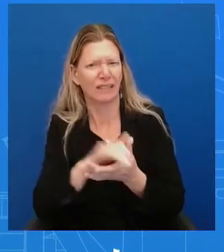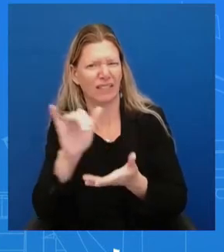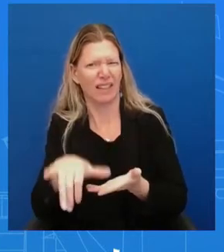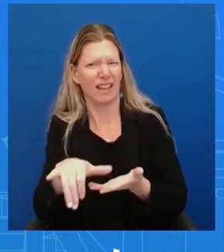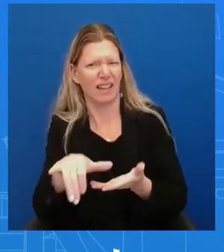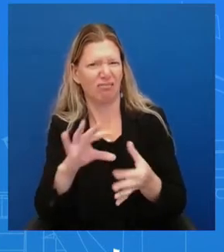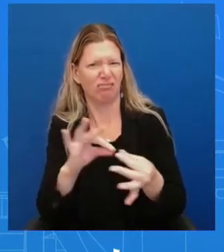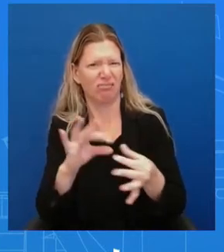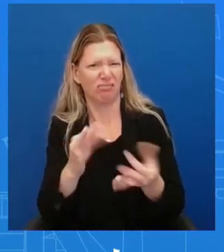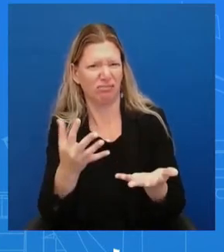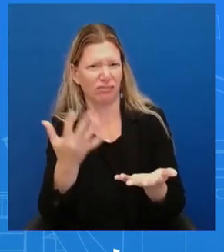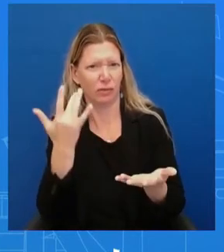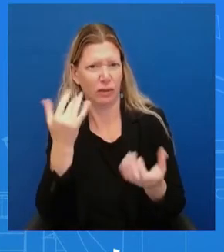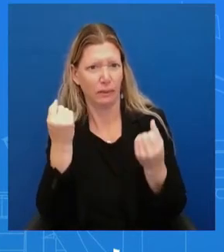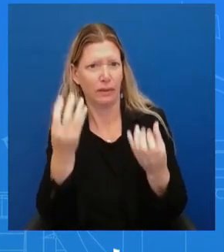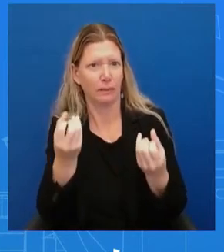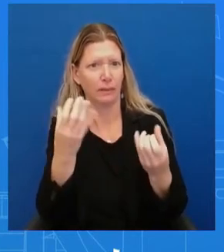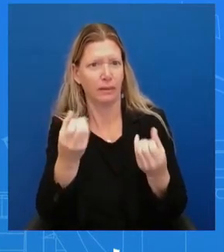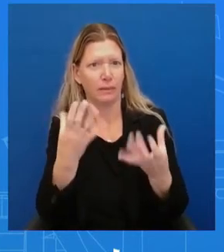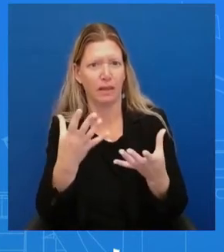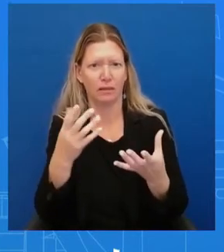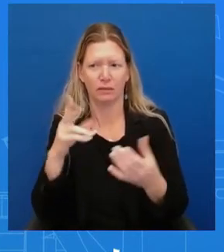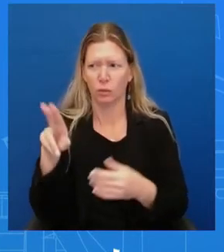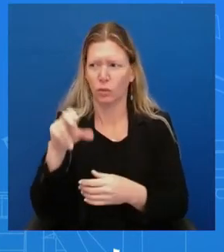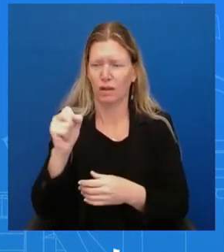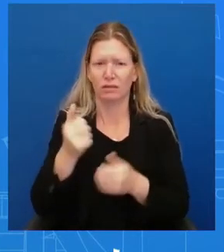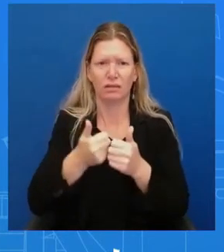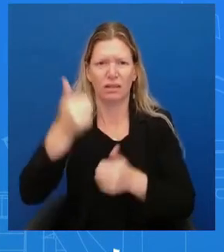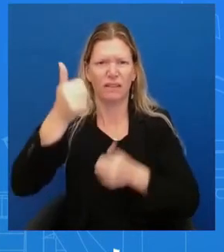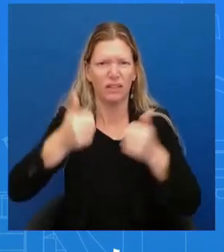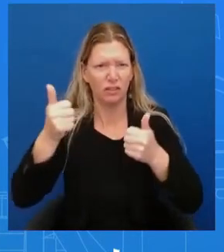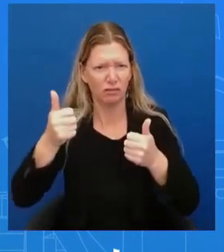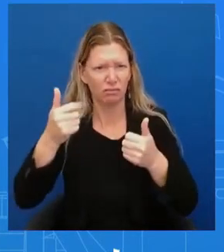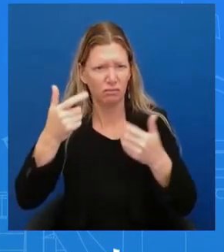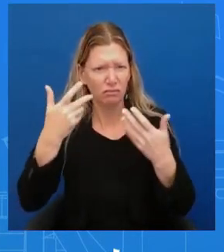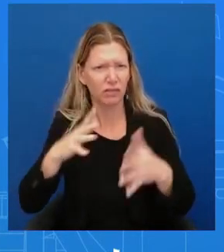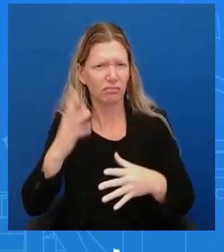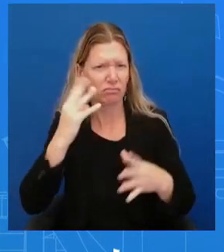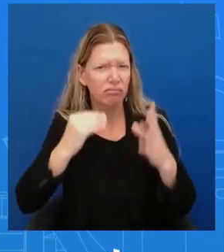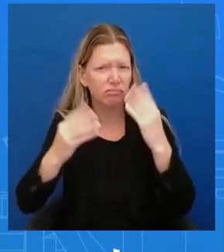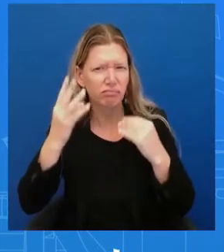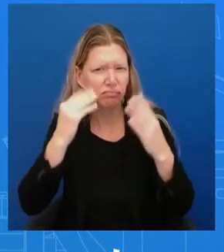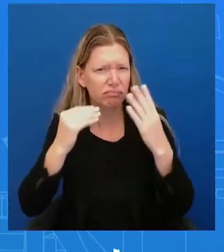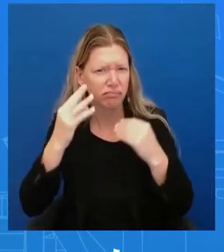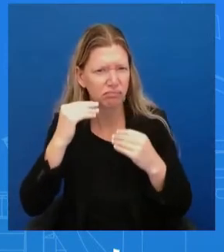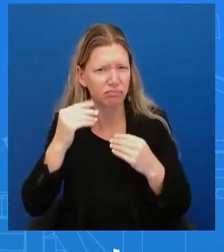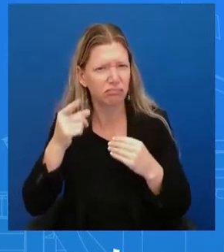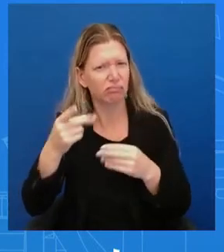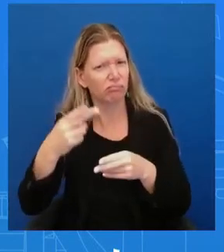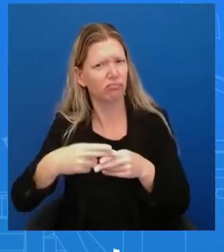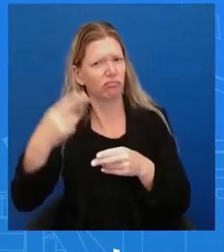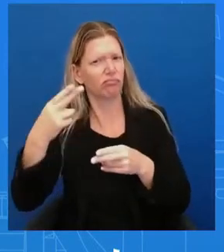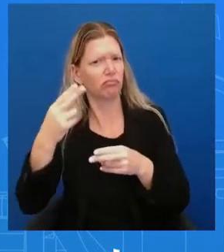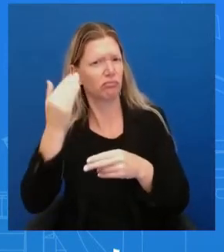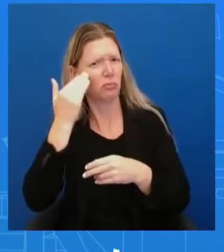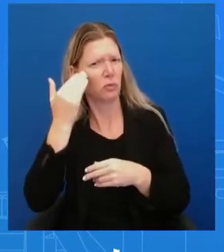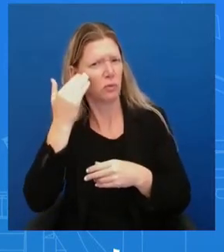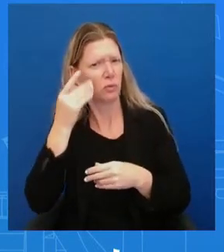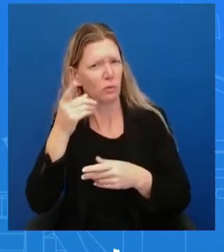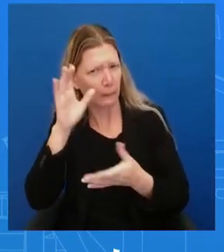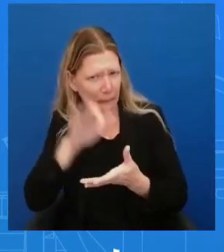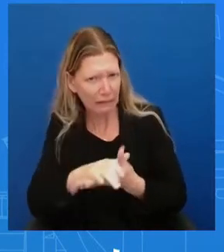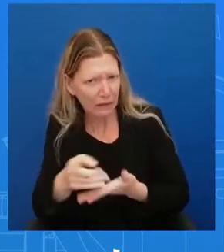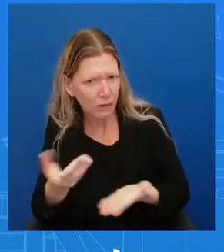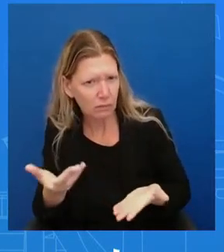officials who have experienced this saying otherwise? So look, this is an intelligence community assessment. ODNI can speak